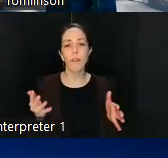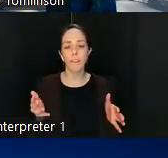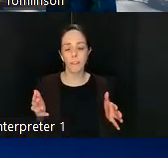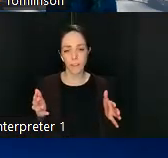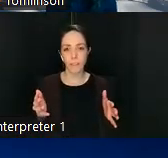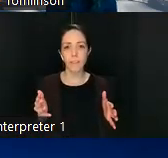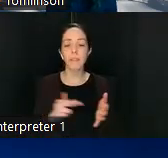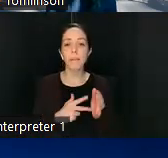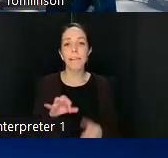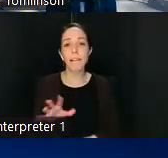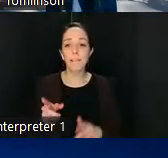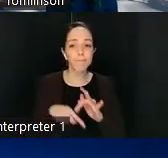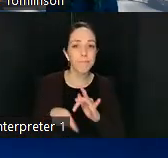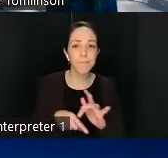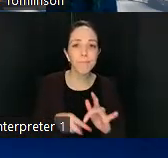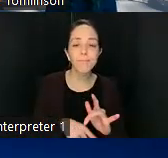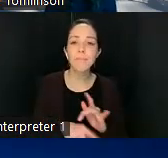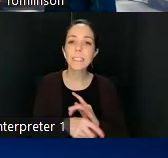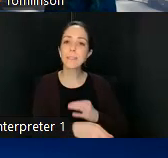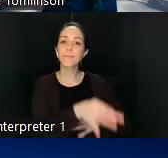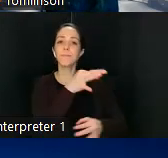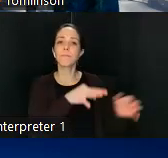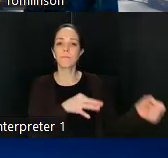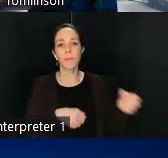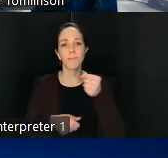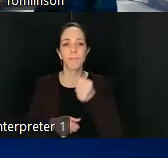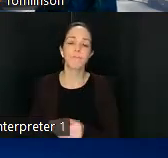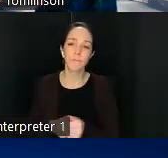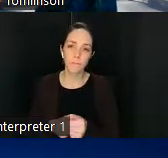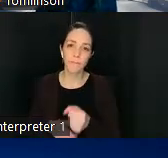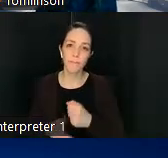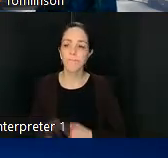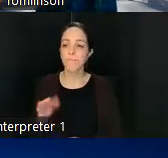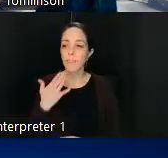very valuable if we are looking for alternates. Thanks.